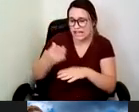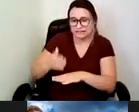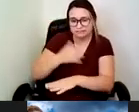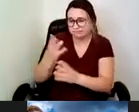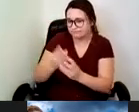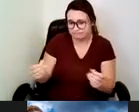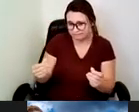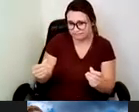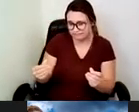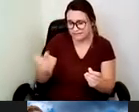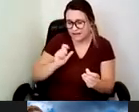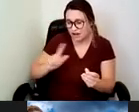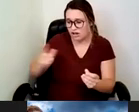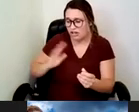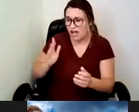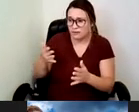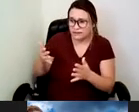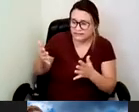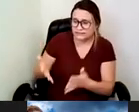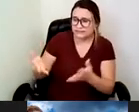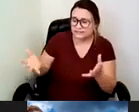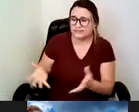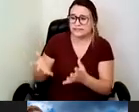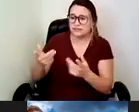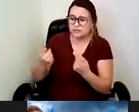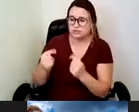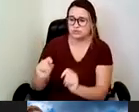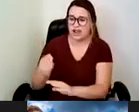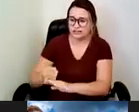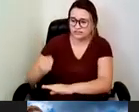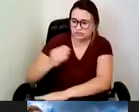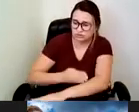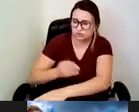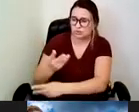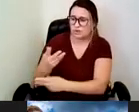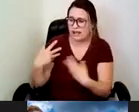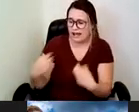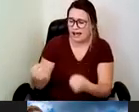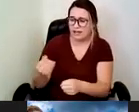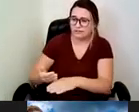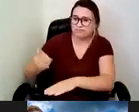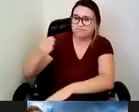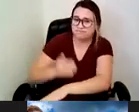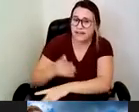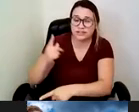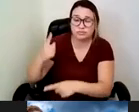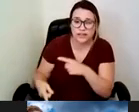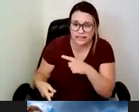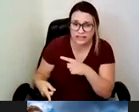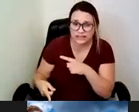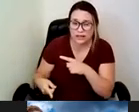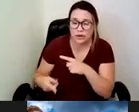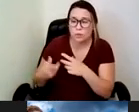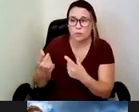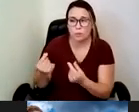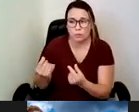long hospital stay, we've tried to regain health and you haven't been able to achieve that. Should we at this point